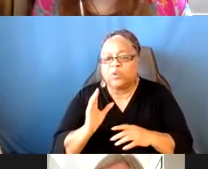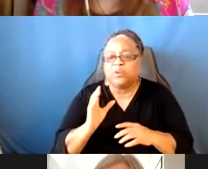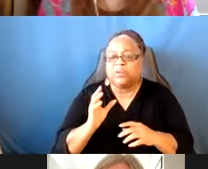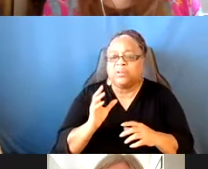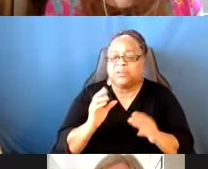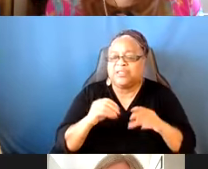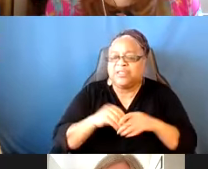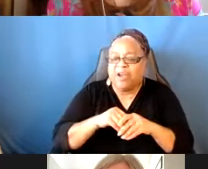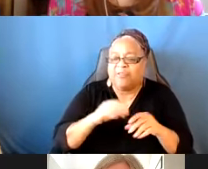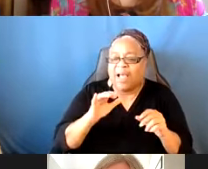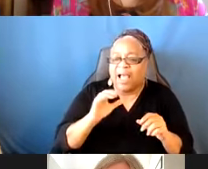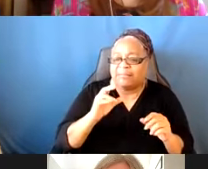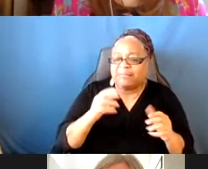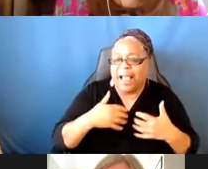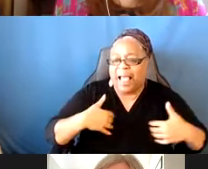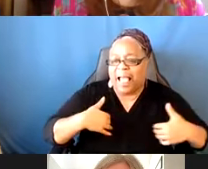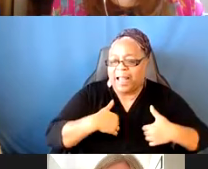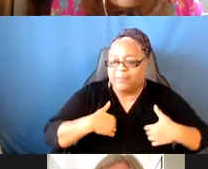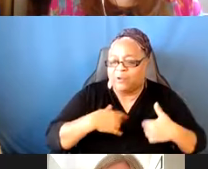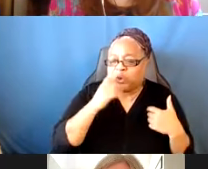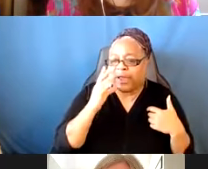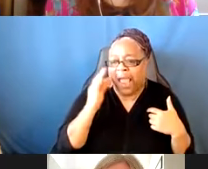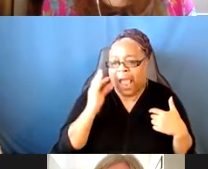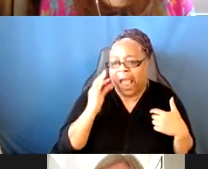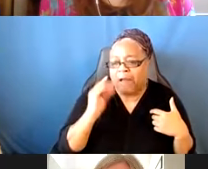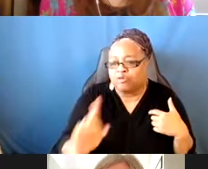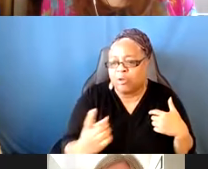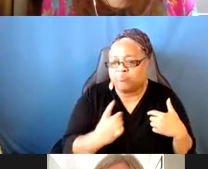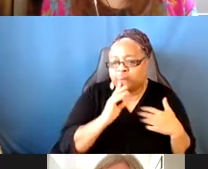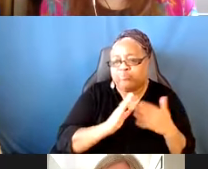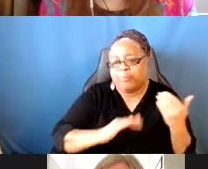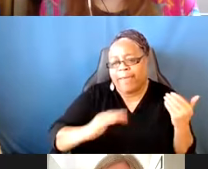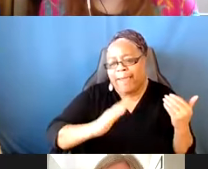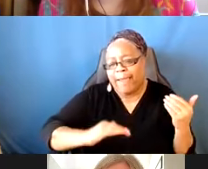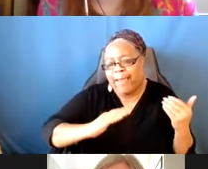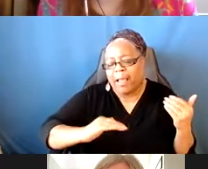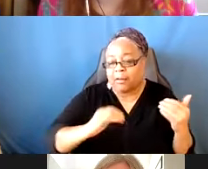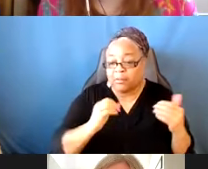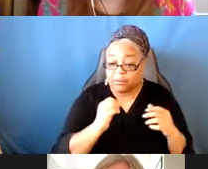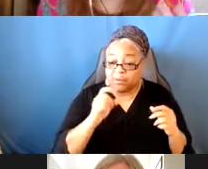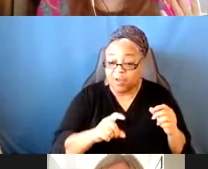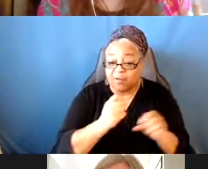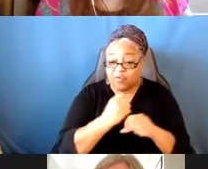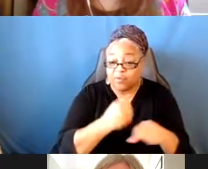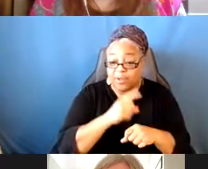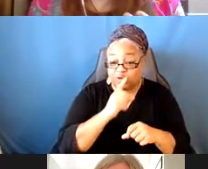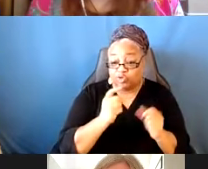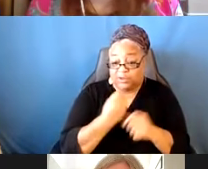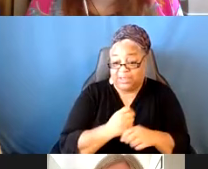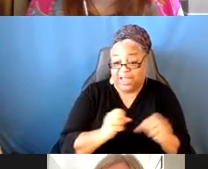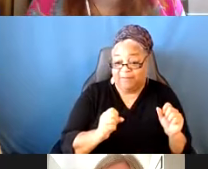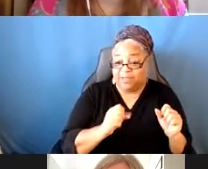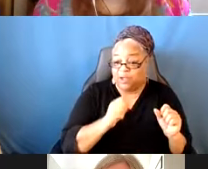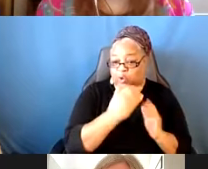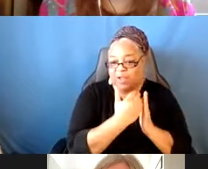and let you pet it. You also want to make sure that your emotional safety kit has a list of those